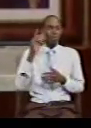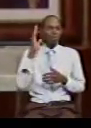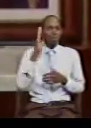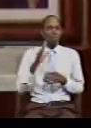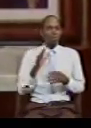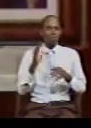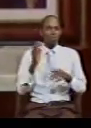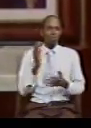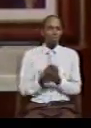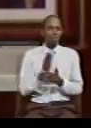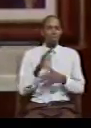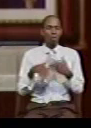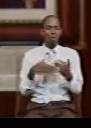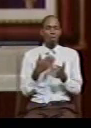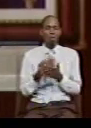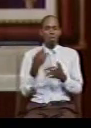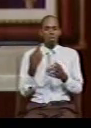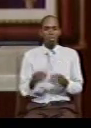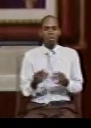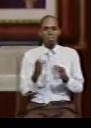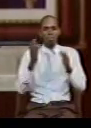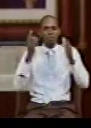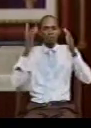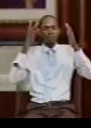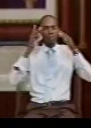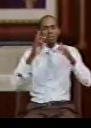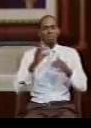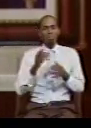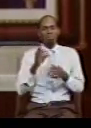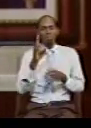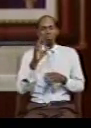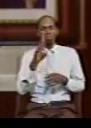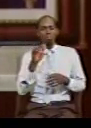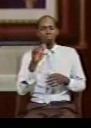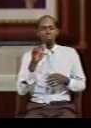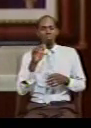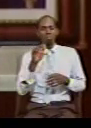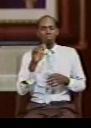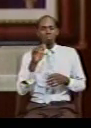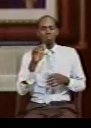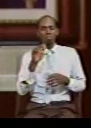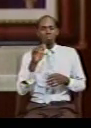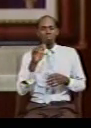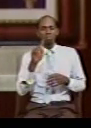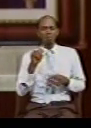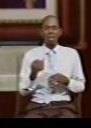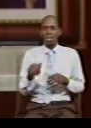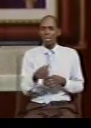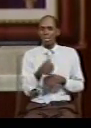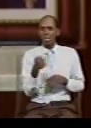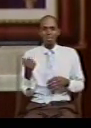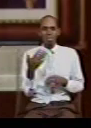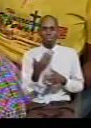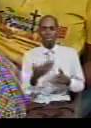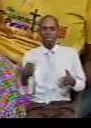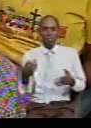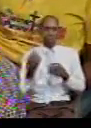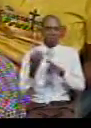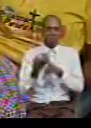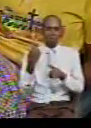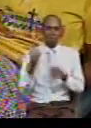wicked. Any dart, any arrow of the paths of darkness, you will not